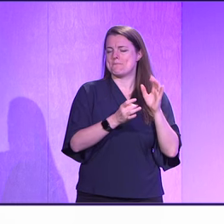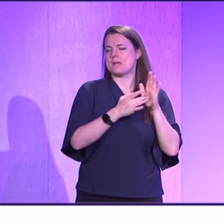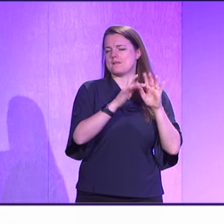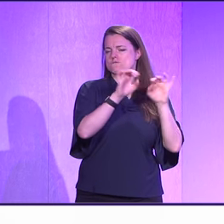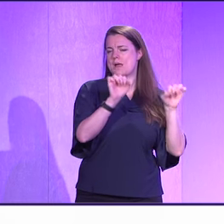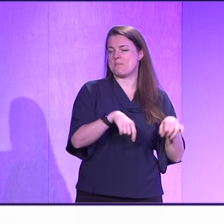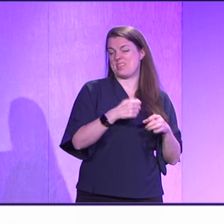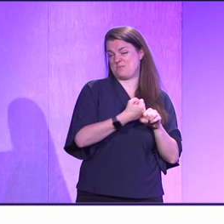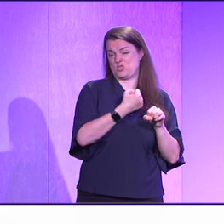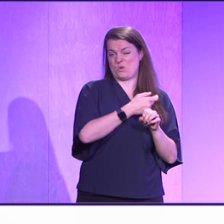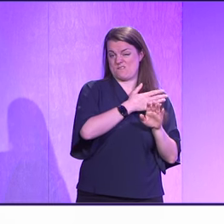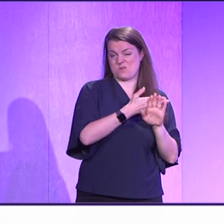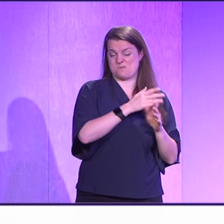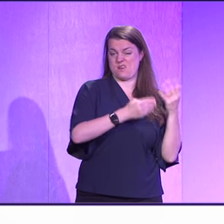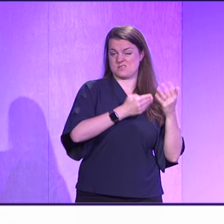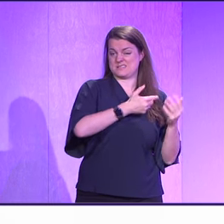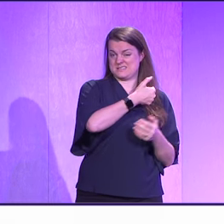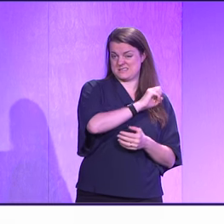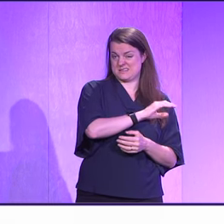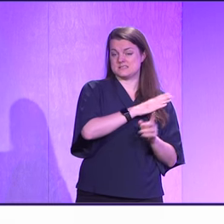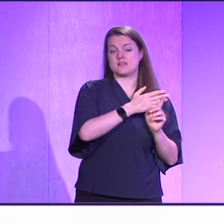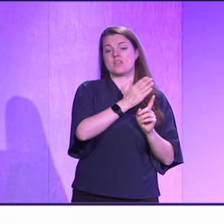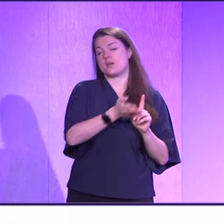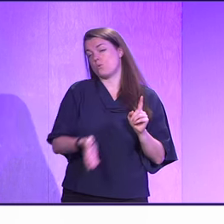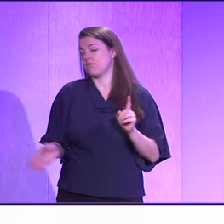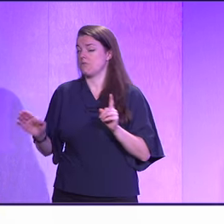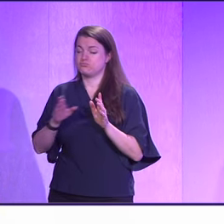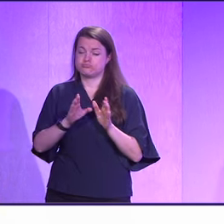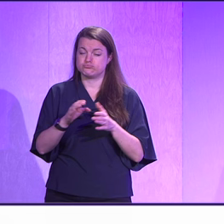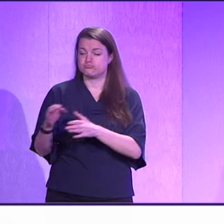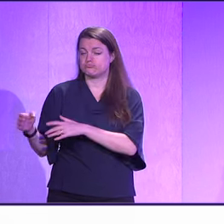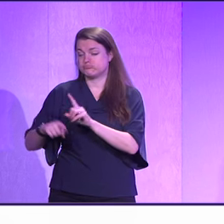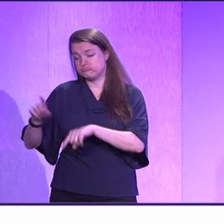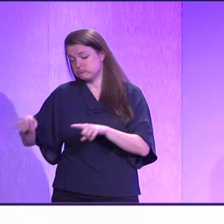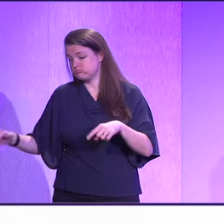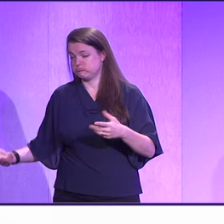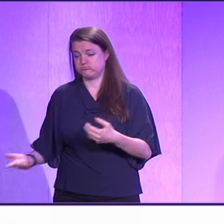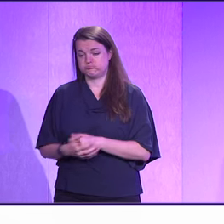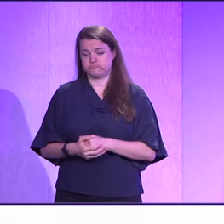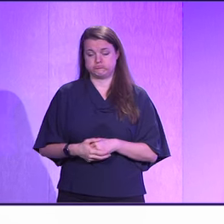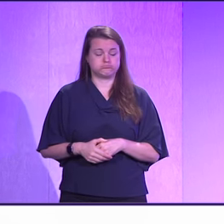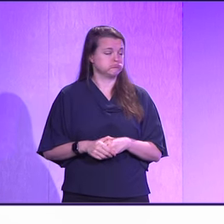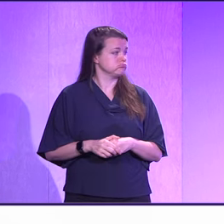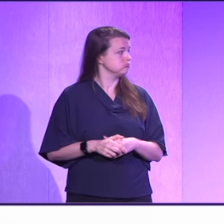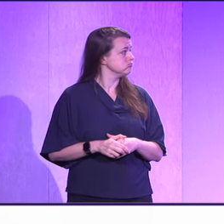you can have the team that's went in cloud but actually treated it like a data center and not delivering very fast.